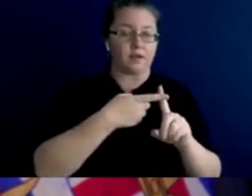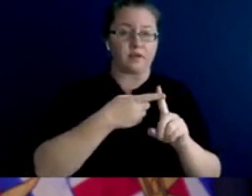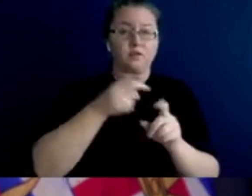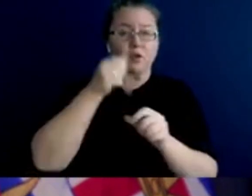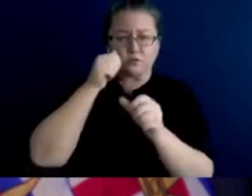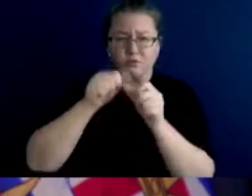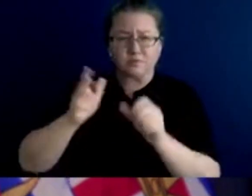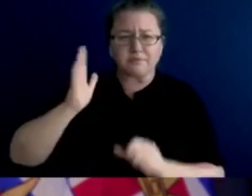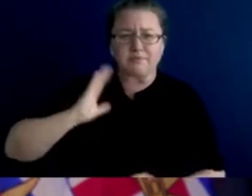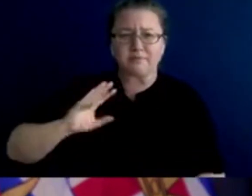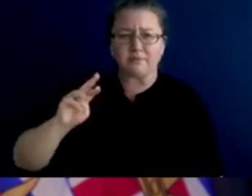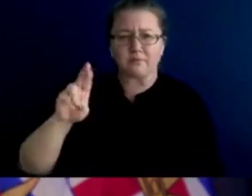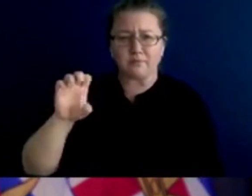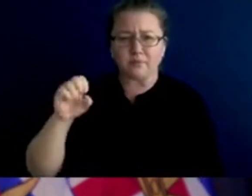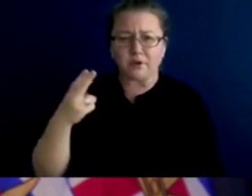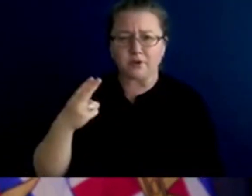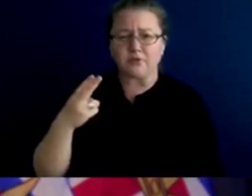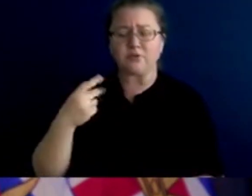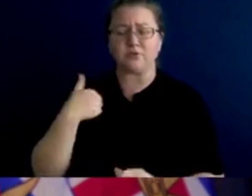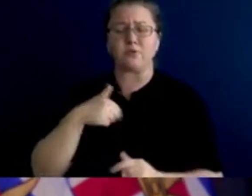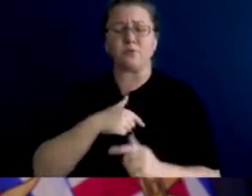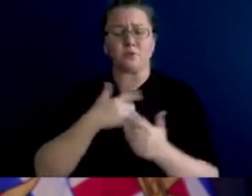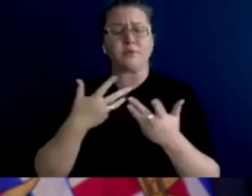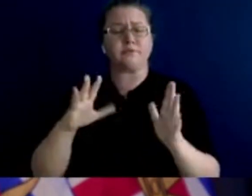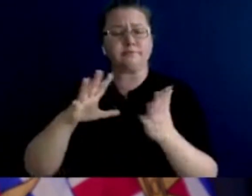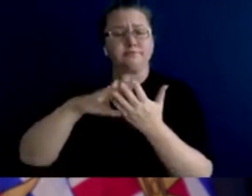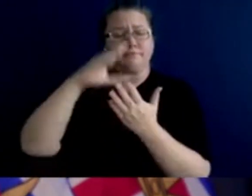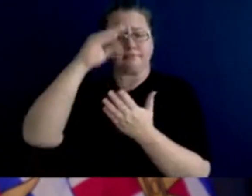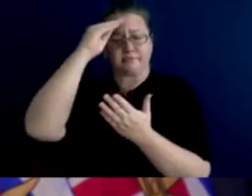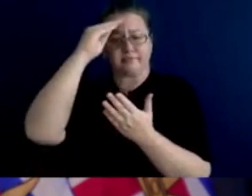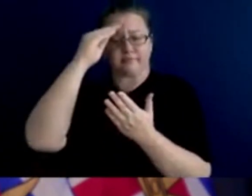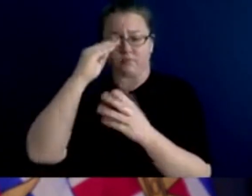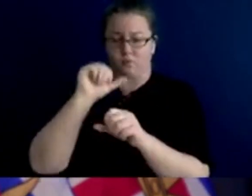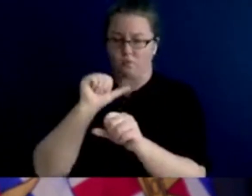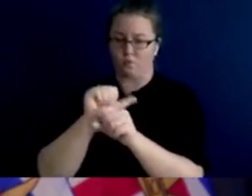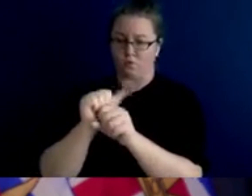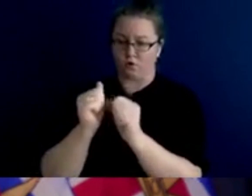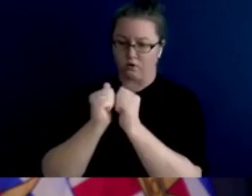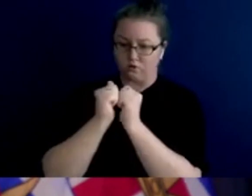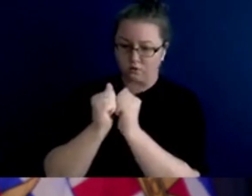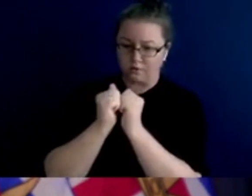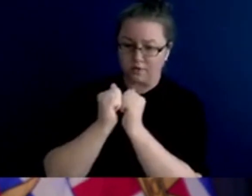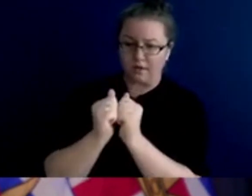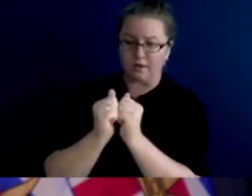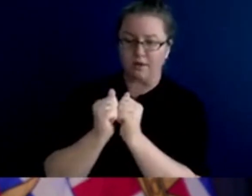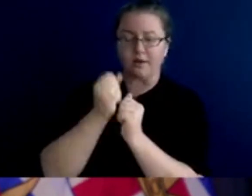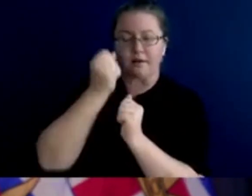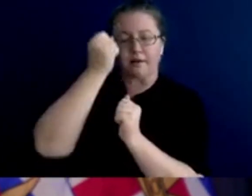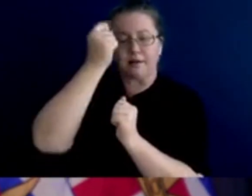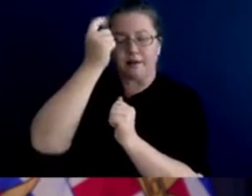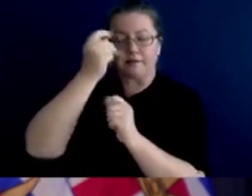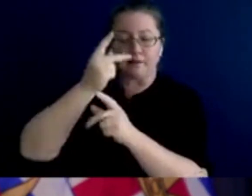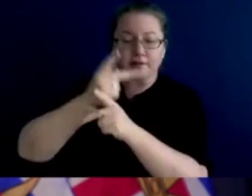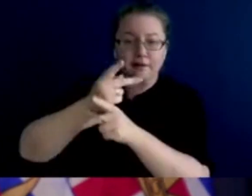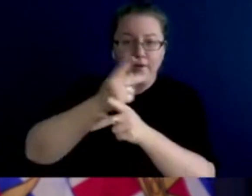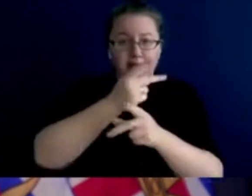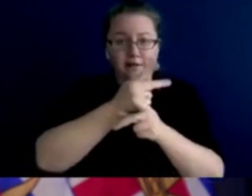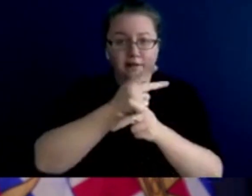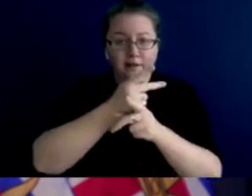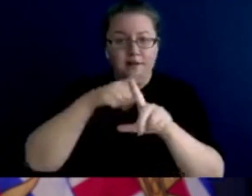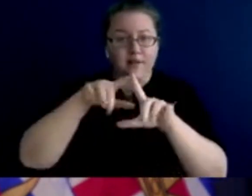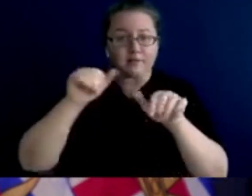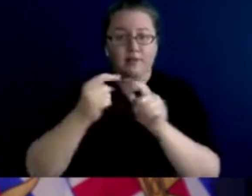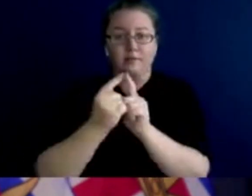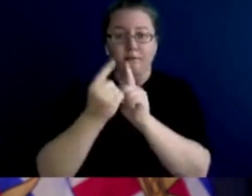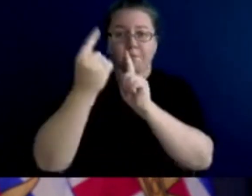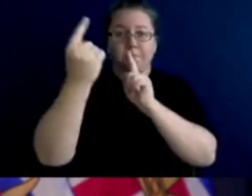will keep our communities strong and everyone, whether at school, at work, at home, as safe as we possibly can.